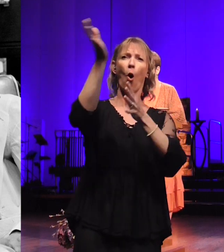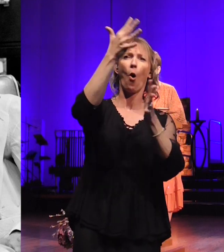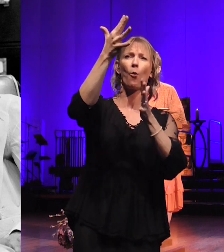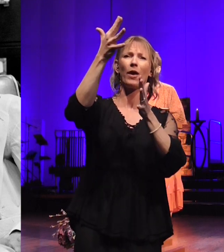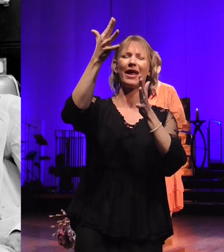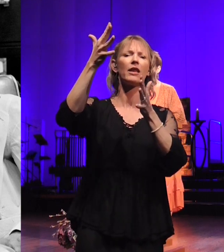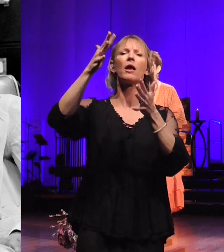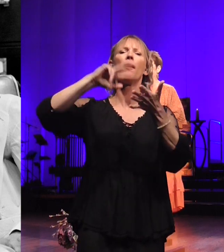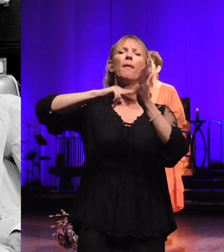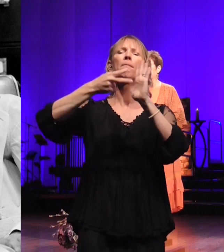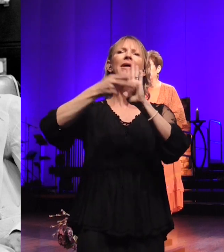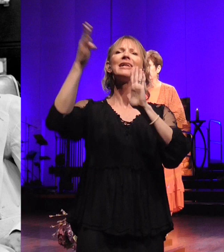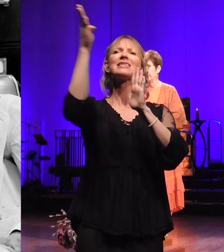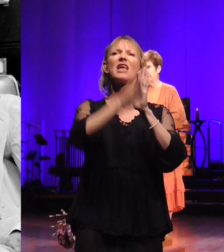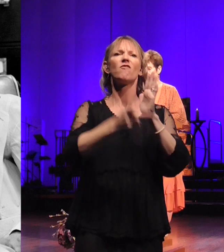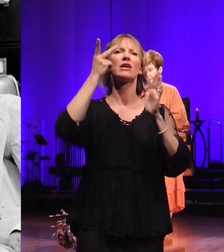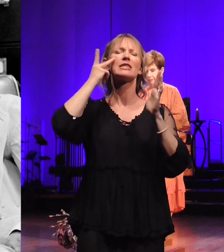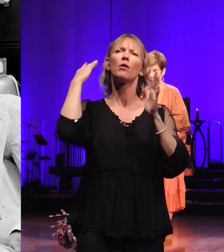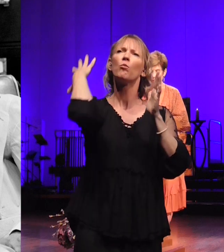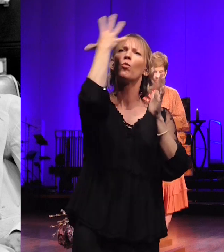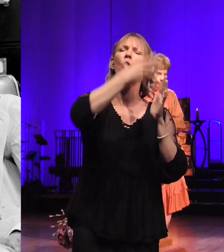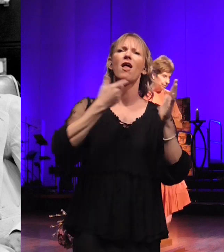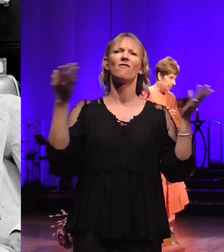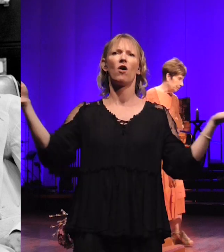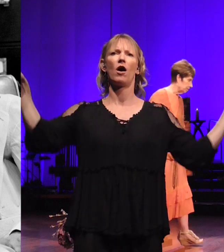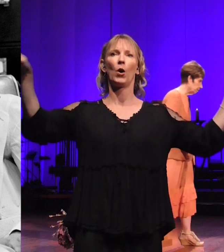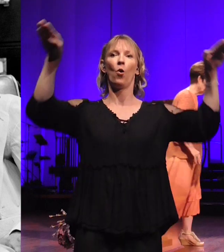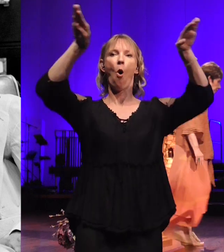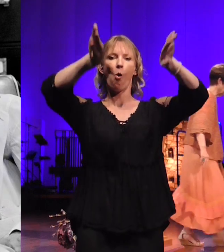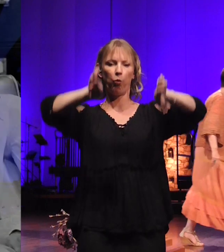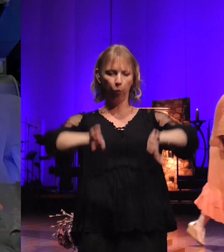the beauty of their canyons.